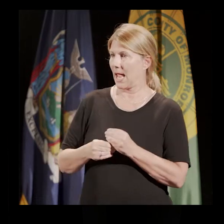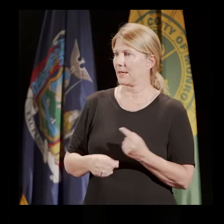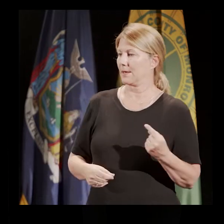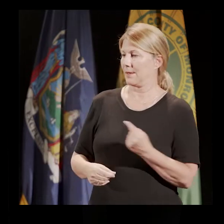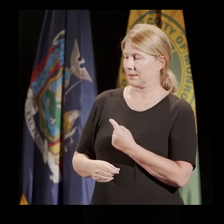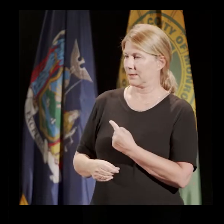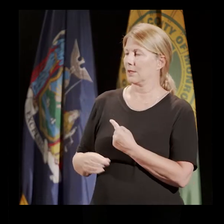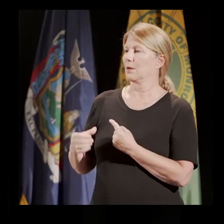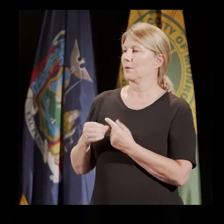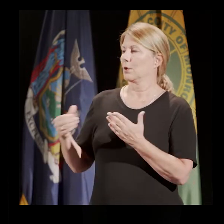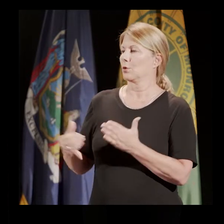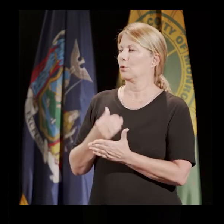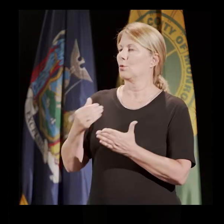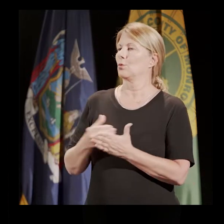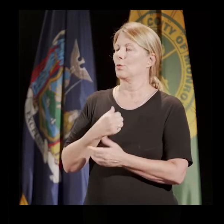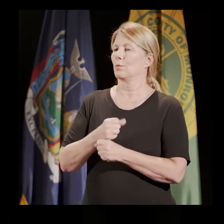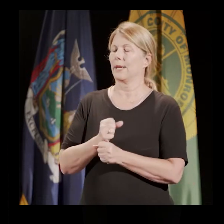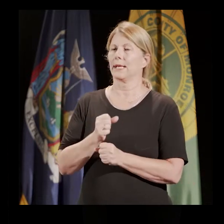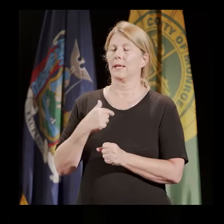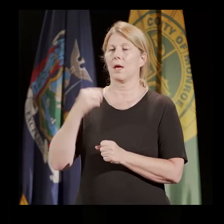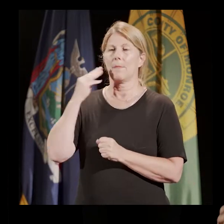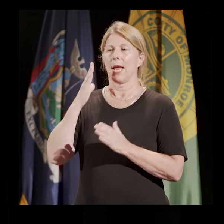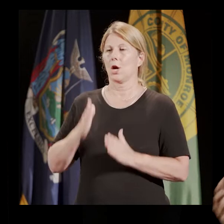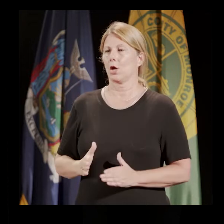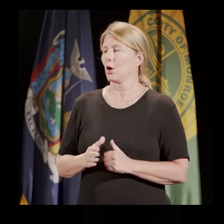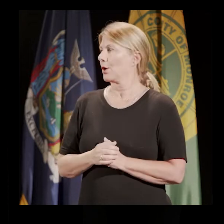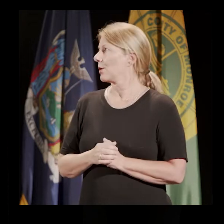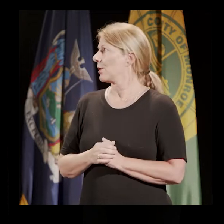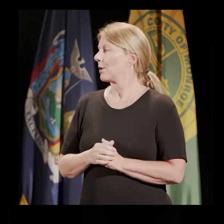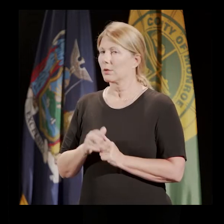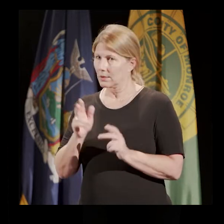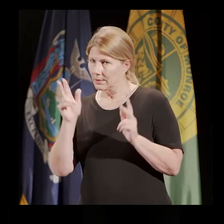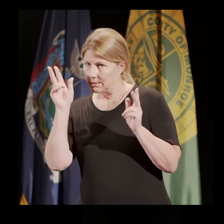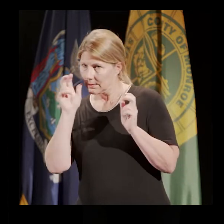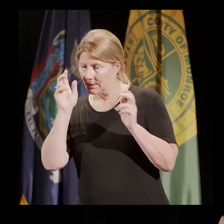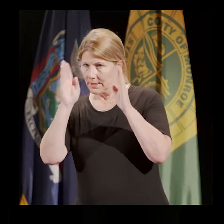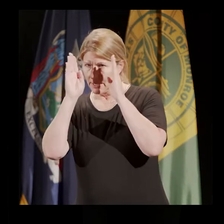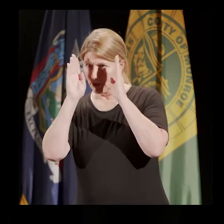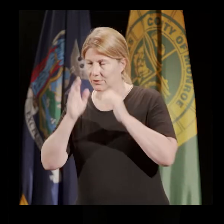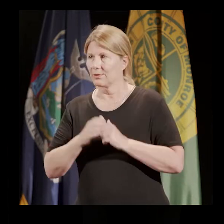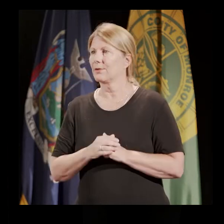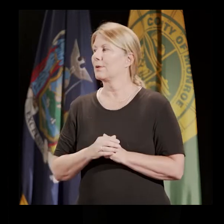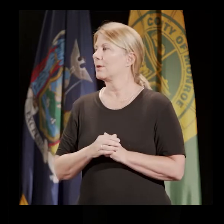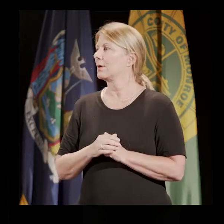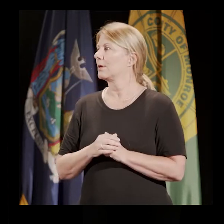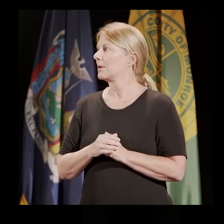actively assisting small businesses and making sure that the mayor hears their voices. This person will also work